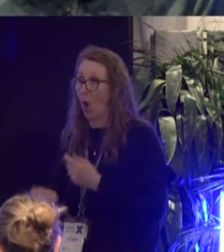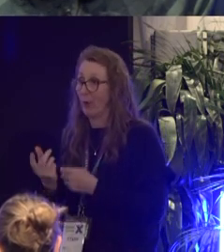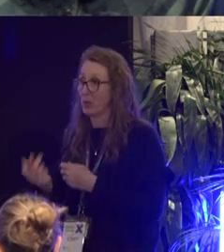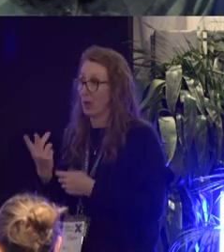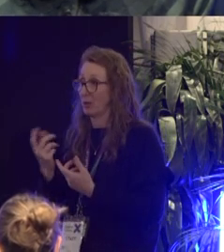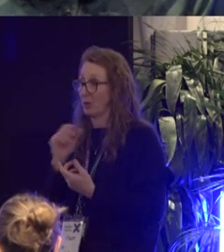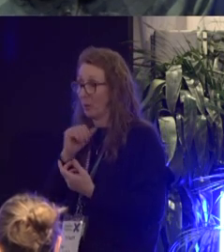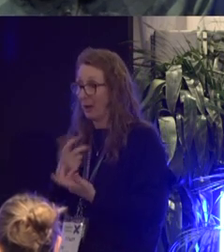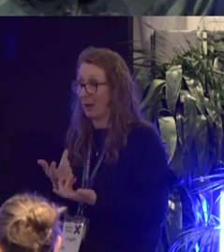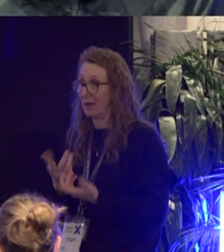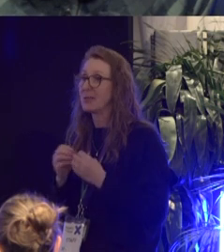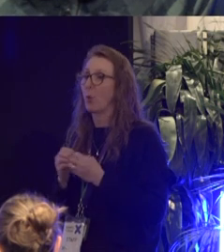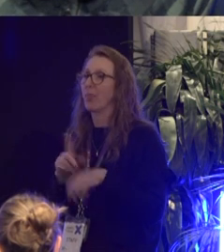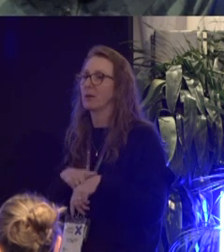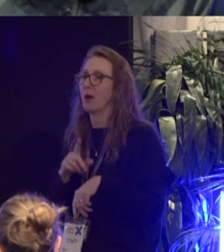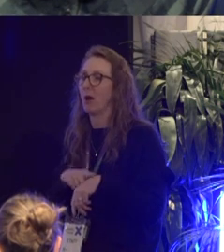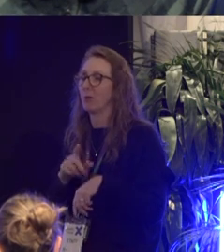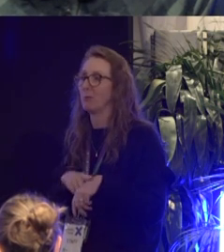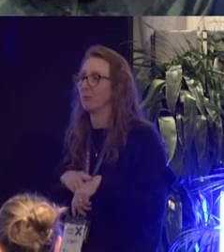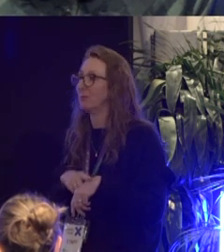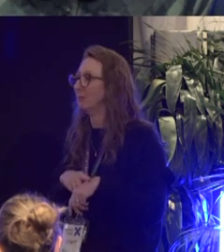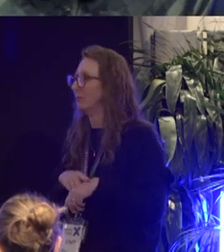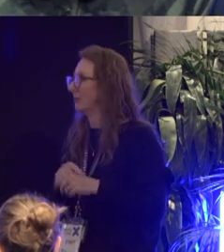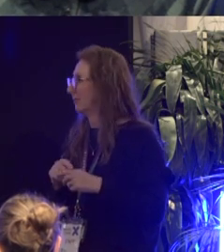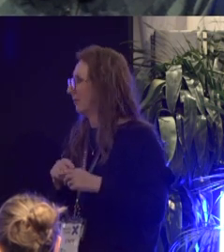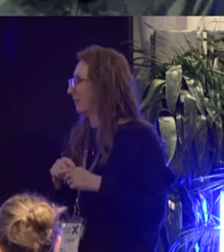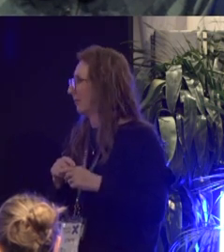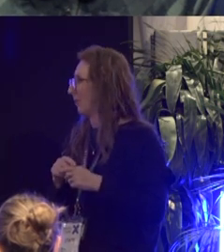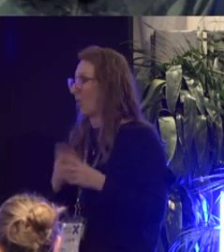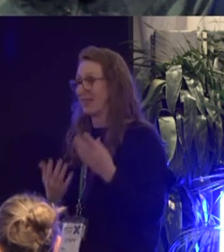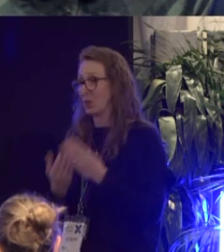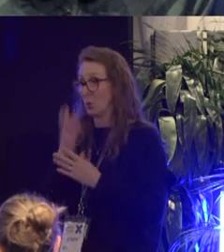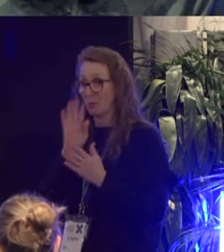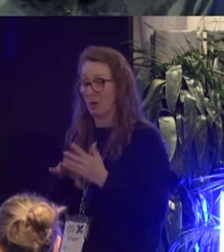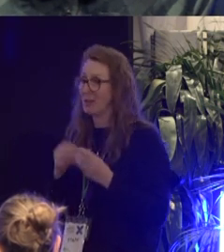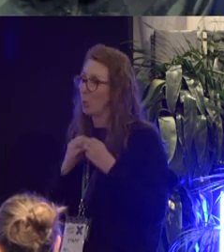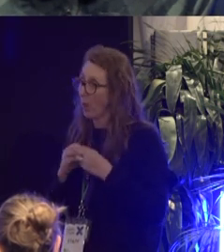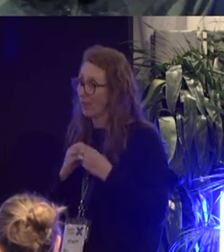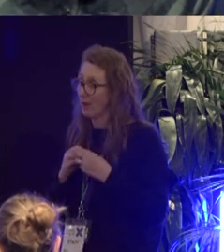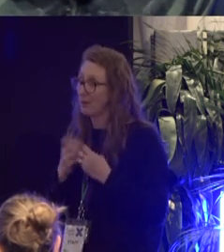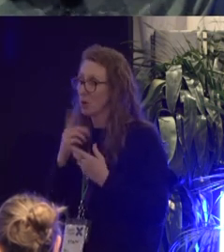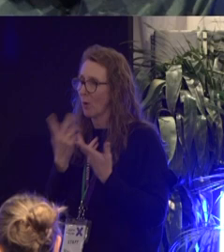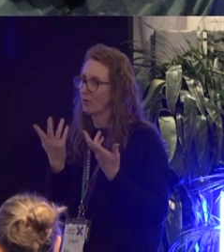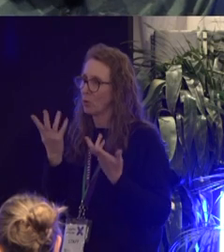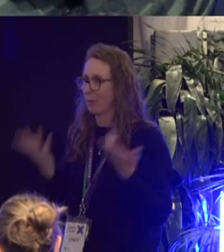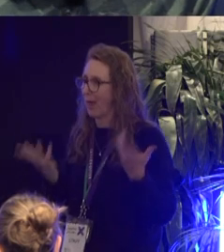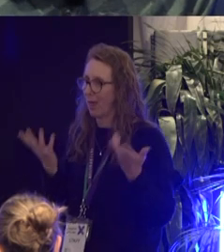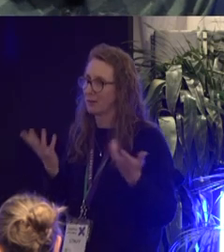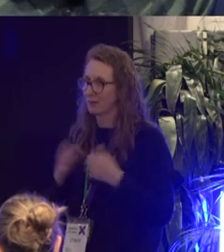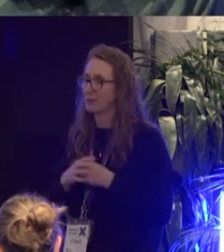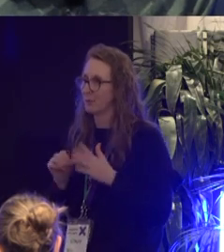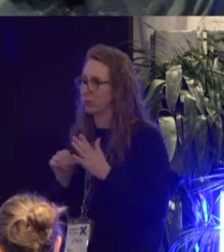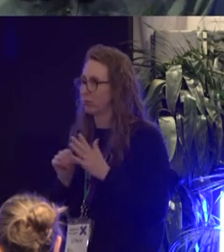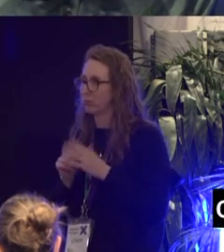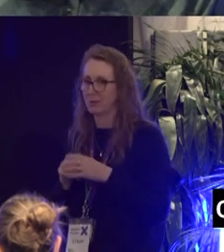It's going to be really worth the time you spent on getting fully informed on this new experience. So that's kind of a balancing act when it comes to kind